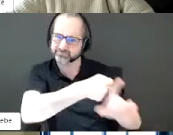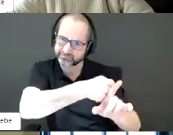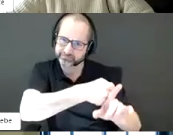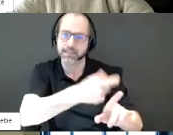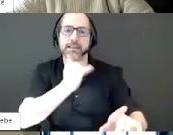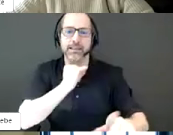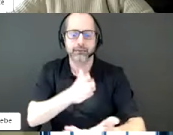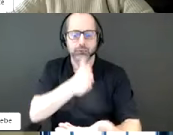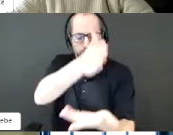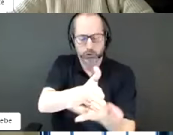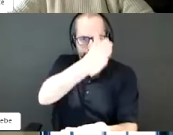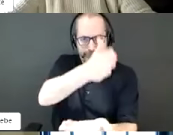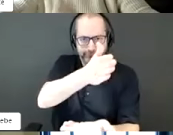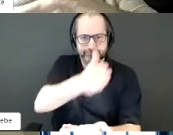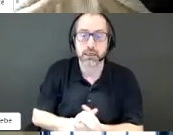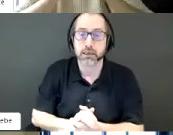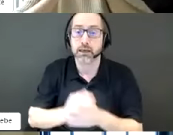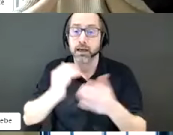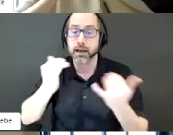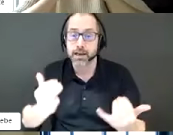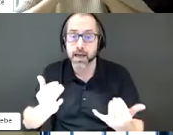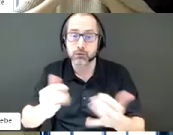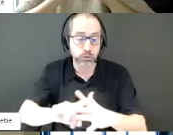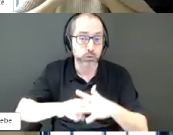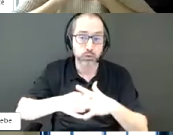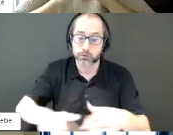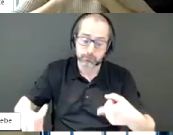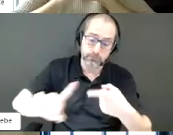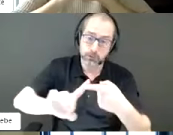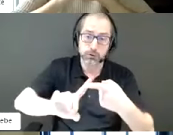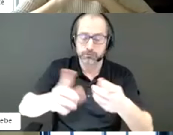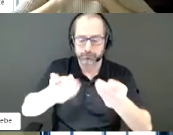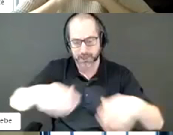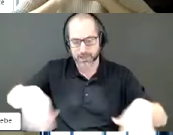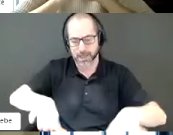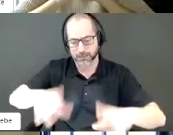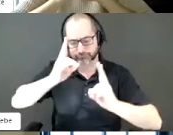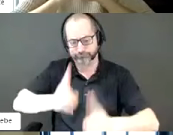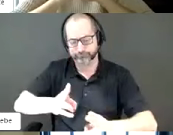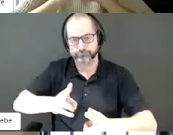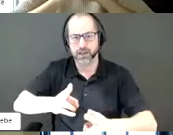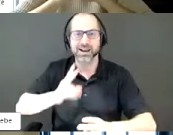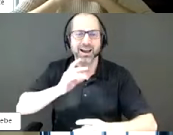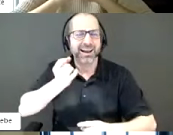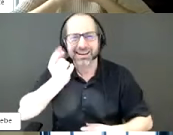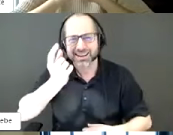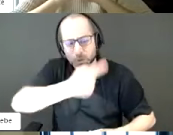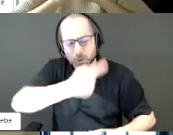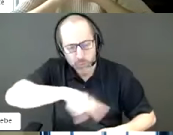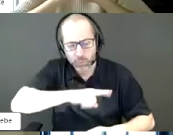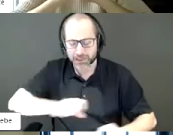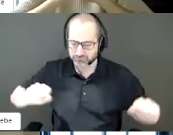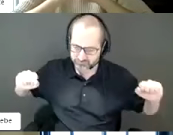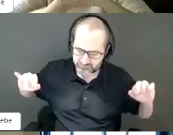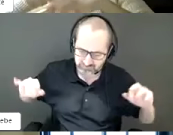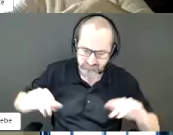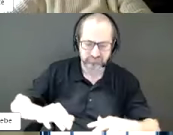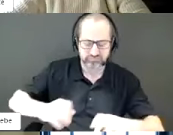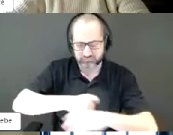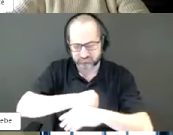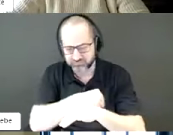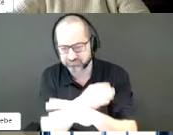I'd like to start with our land acknowledgement. We acknowledge that we gather on the traditional territory of a number